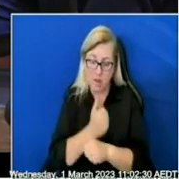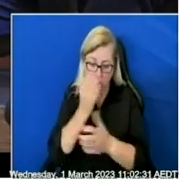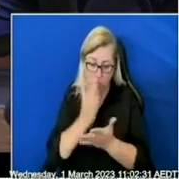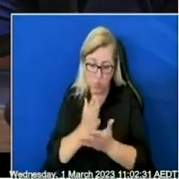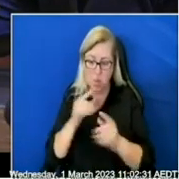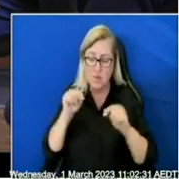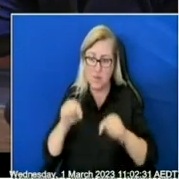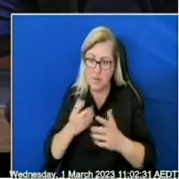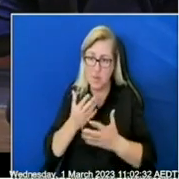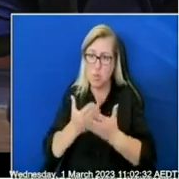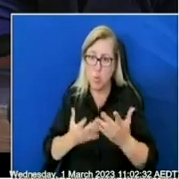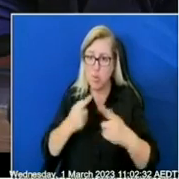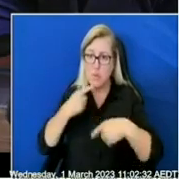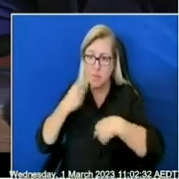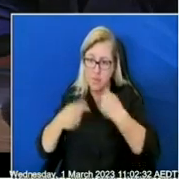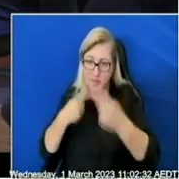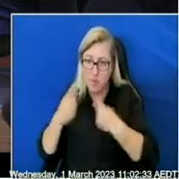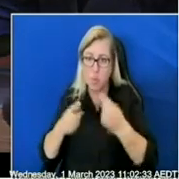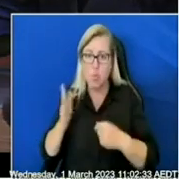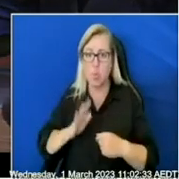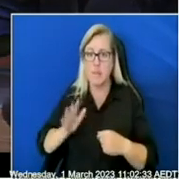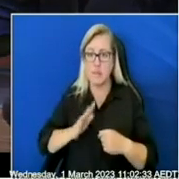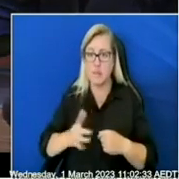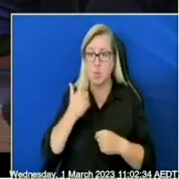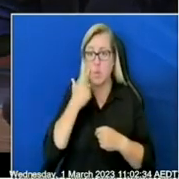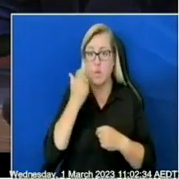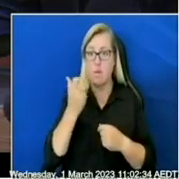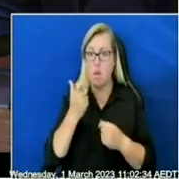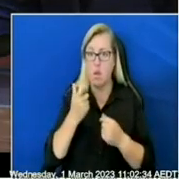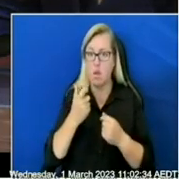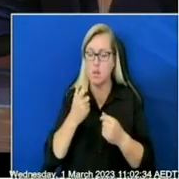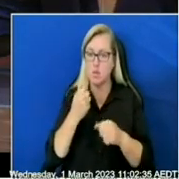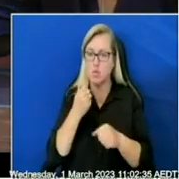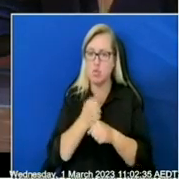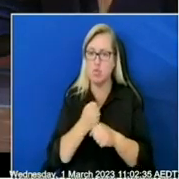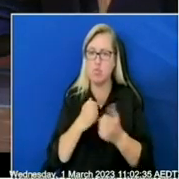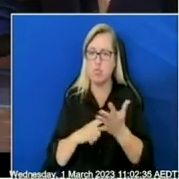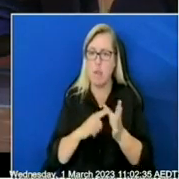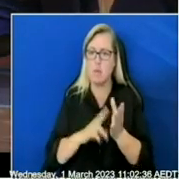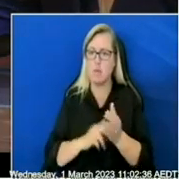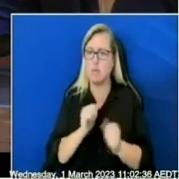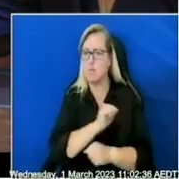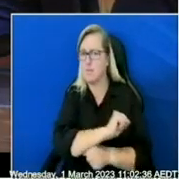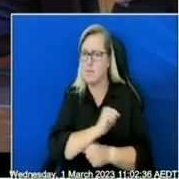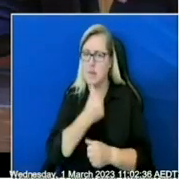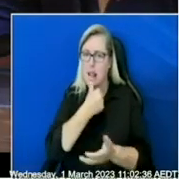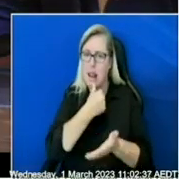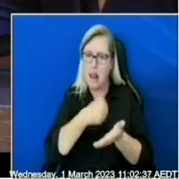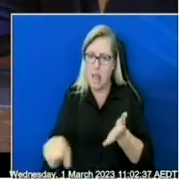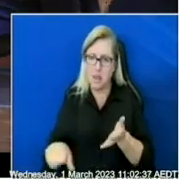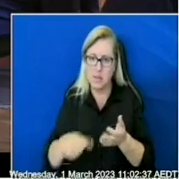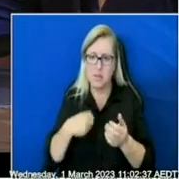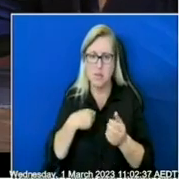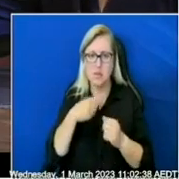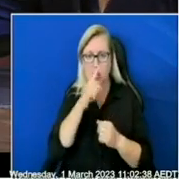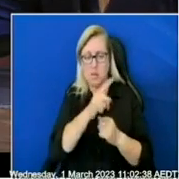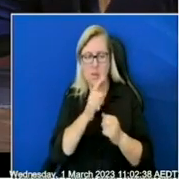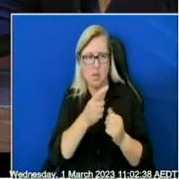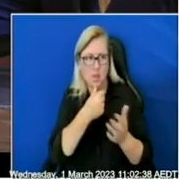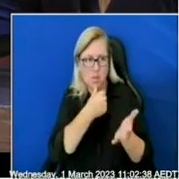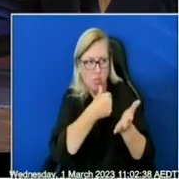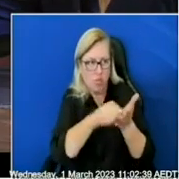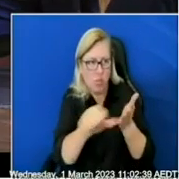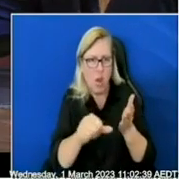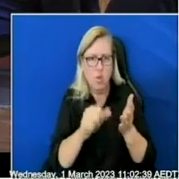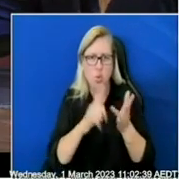letters because she had to keep writing... Is it to the protection board or is it to the orphanage to get her children back? So she's there,